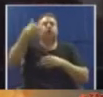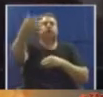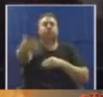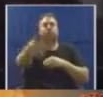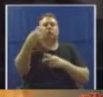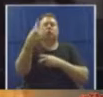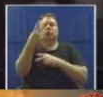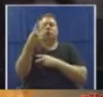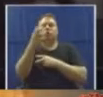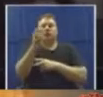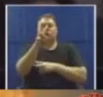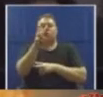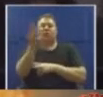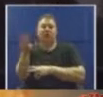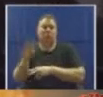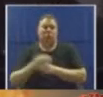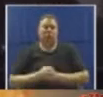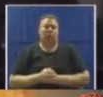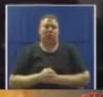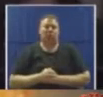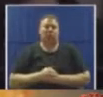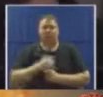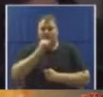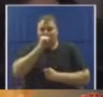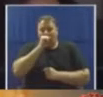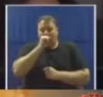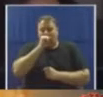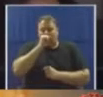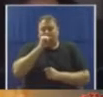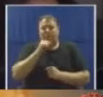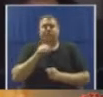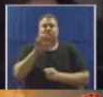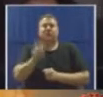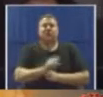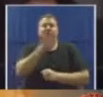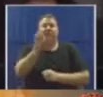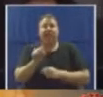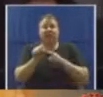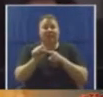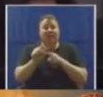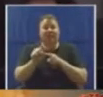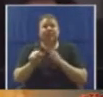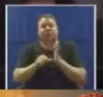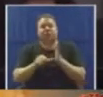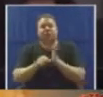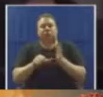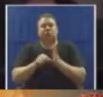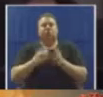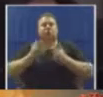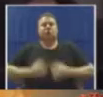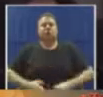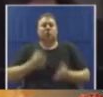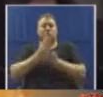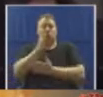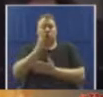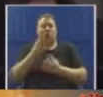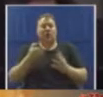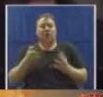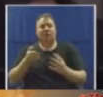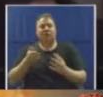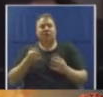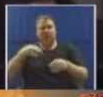For South Africa, it is crucial that the treaty is anchored on human rights to ensure equitable